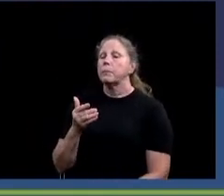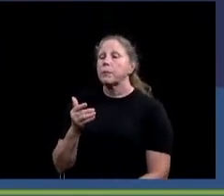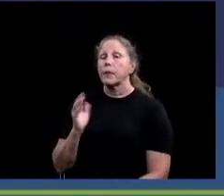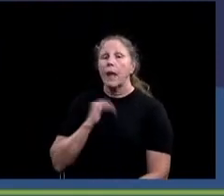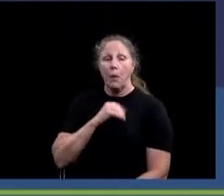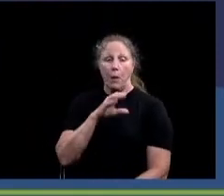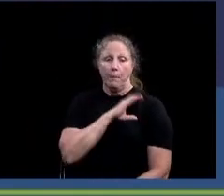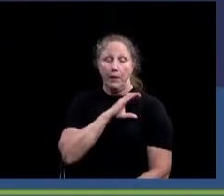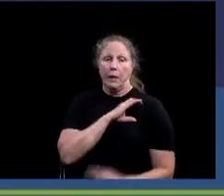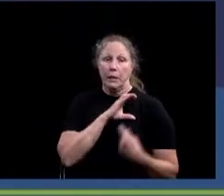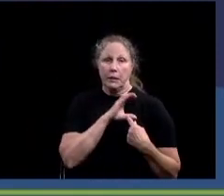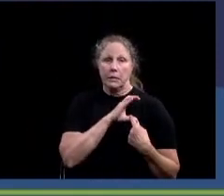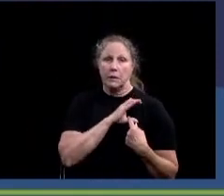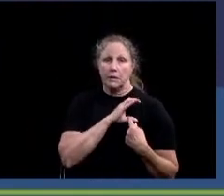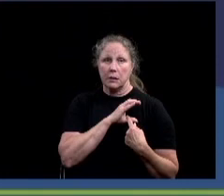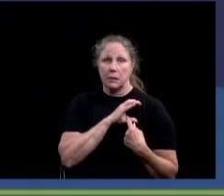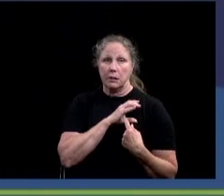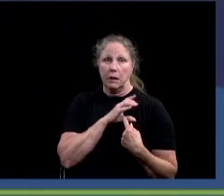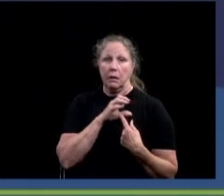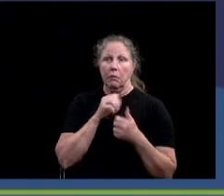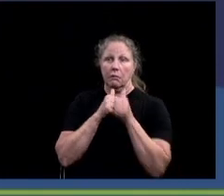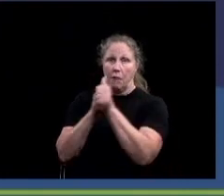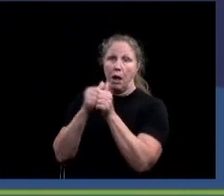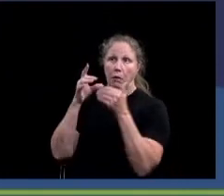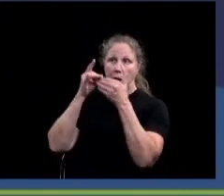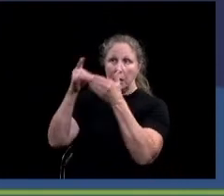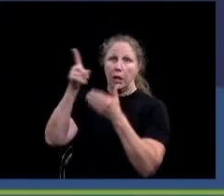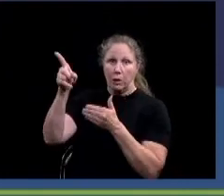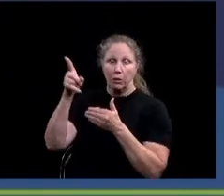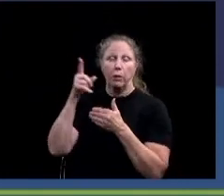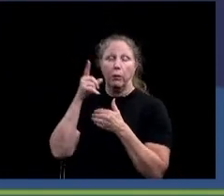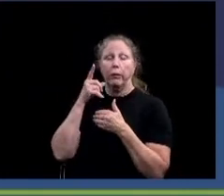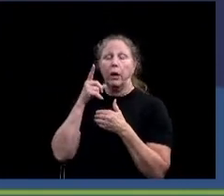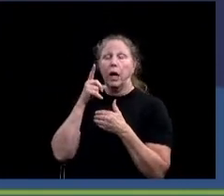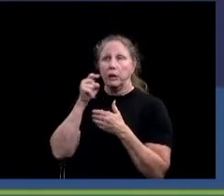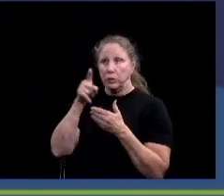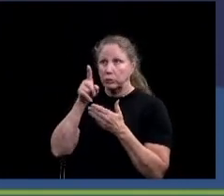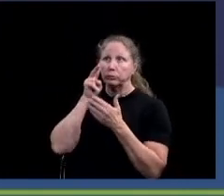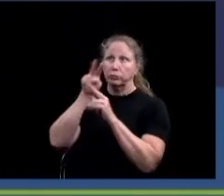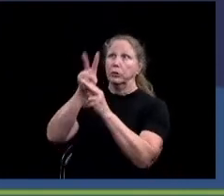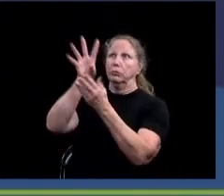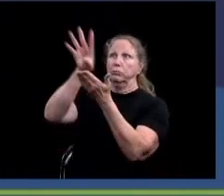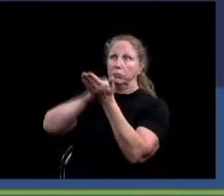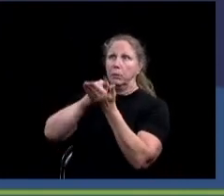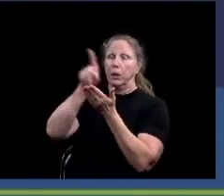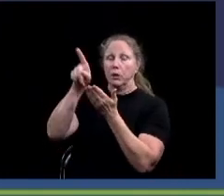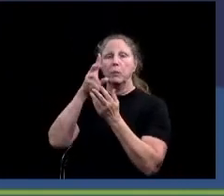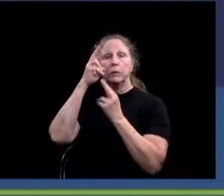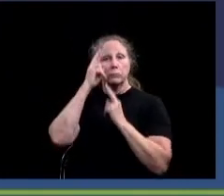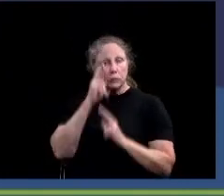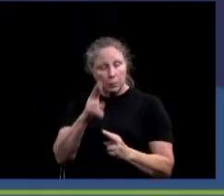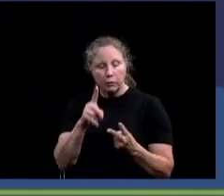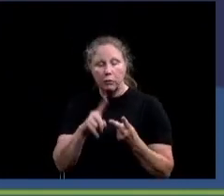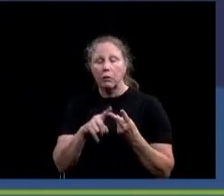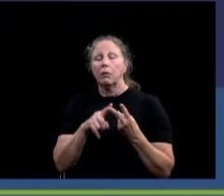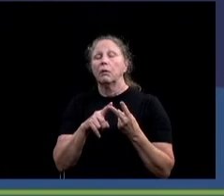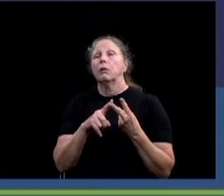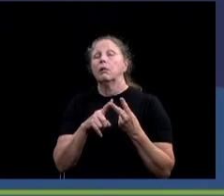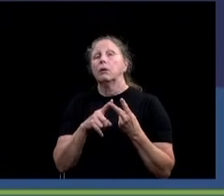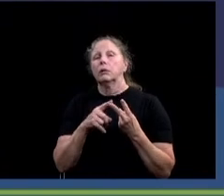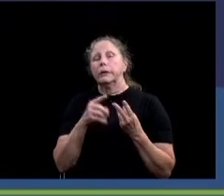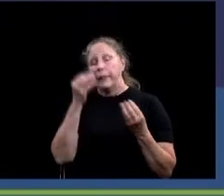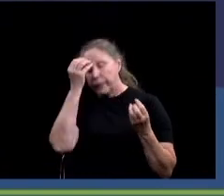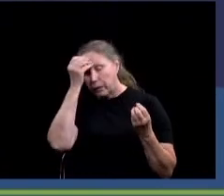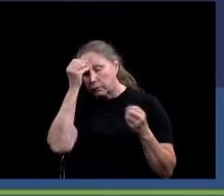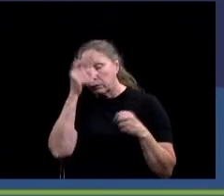have demonstrated just a respectful, mindful, thoughtful and right way